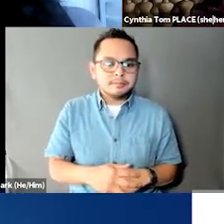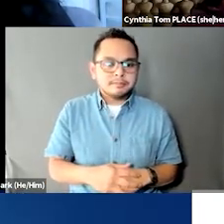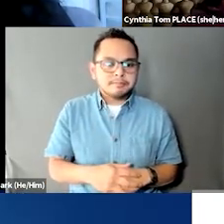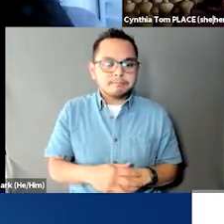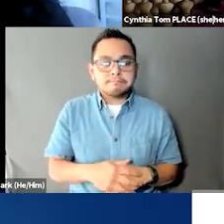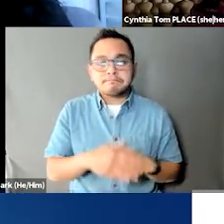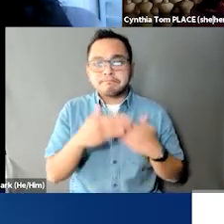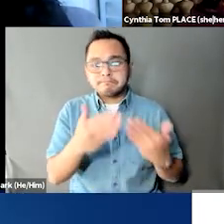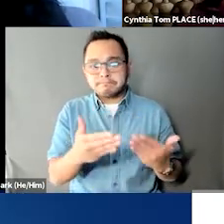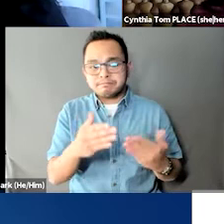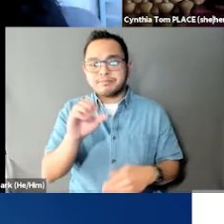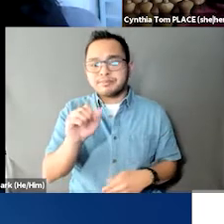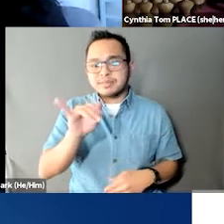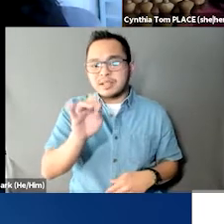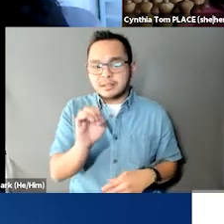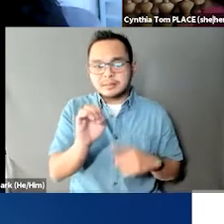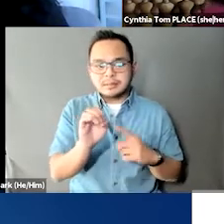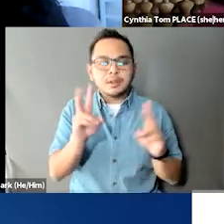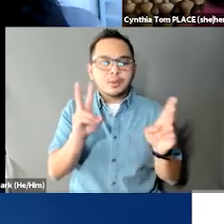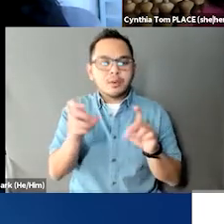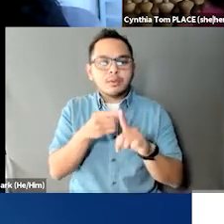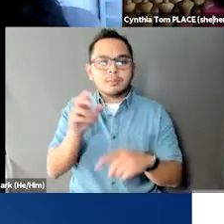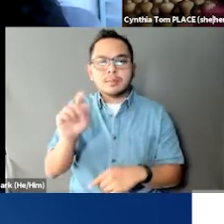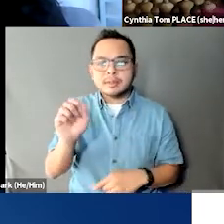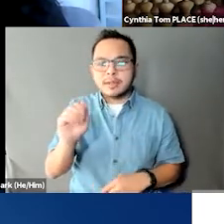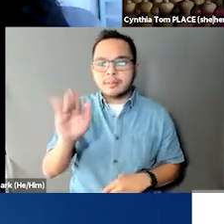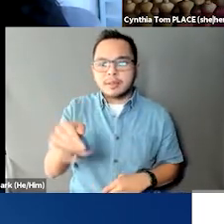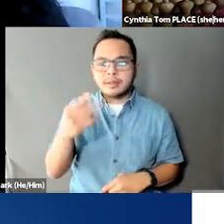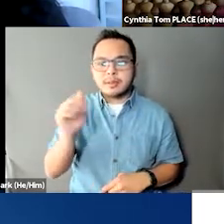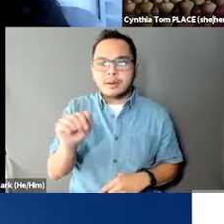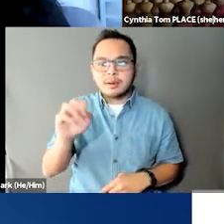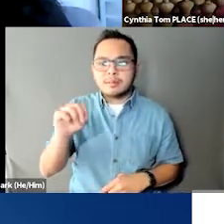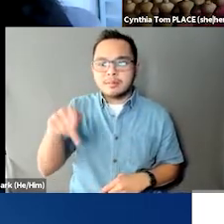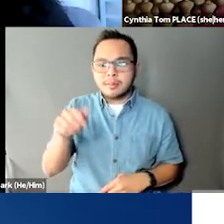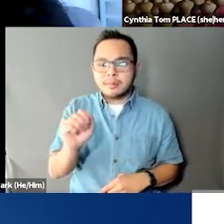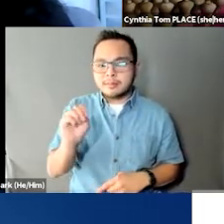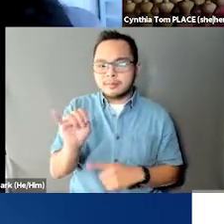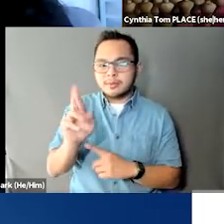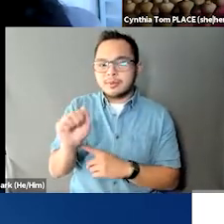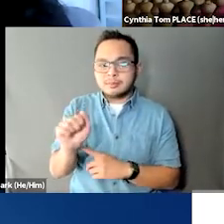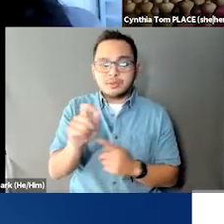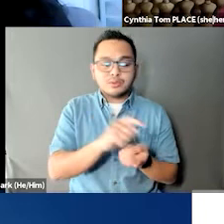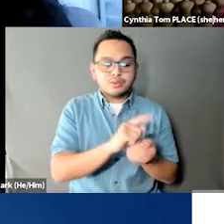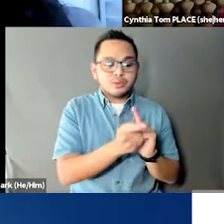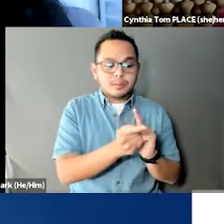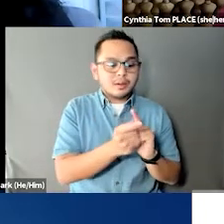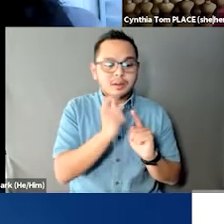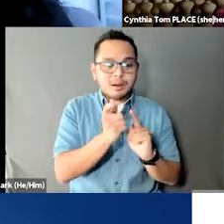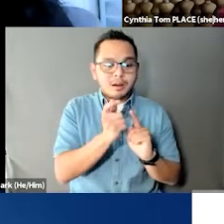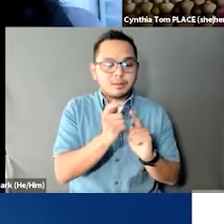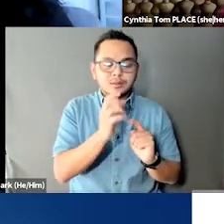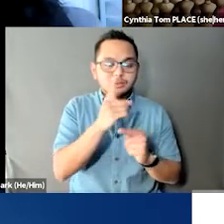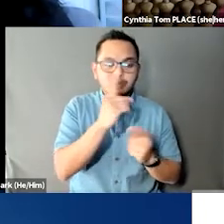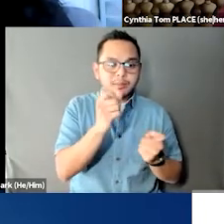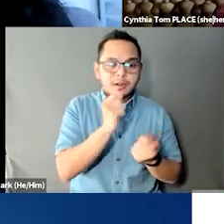So this slide is a quote from Tabitha Pamura, and it says, "Trauma not transformed is trauma transferred."